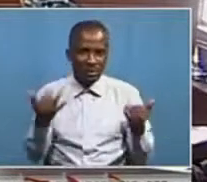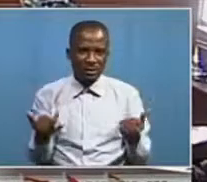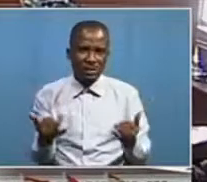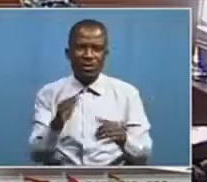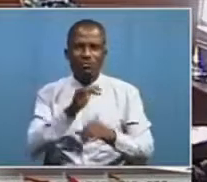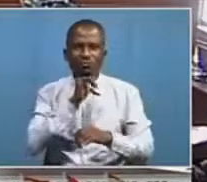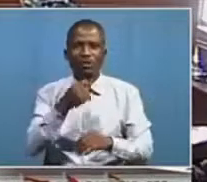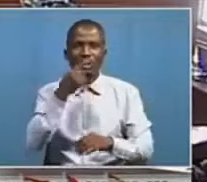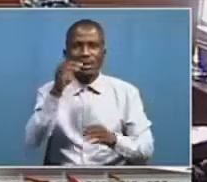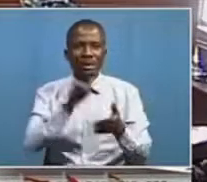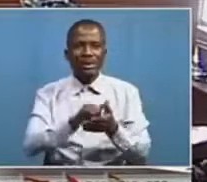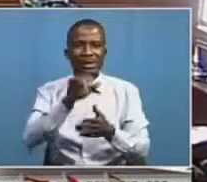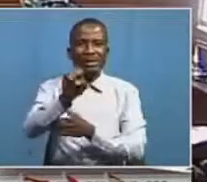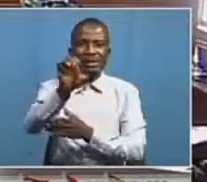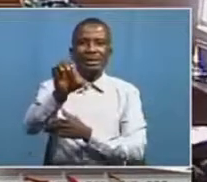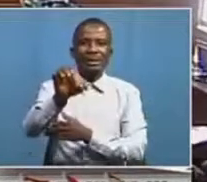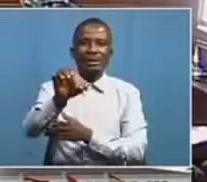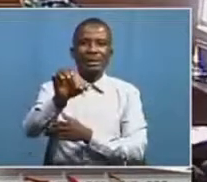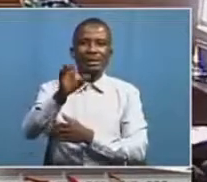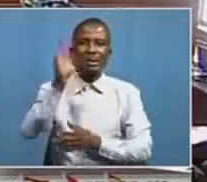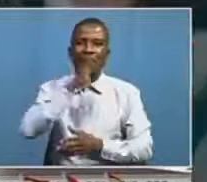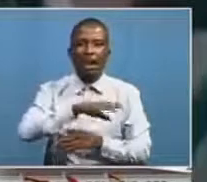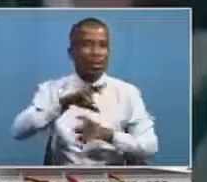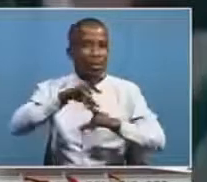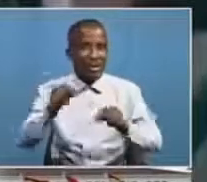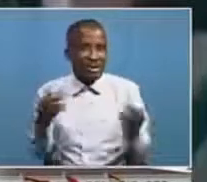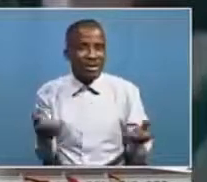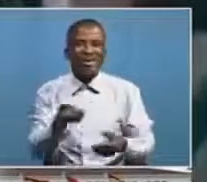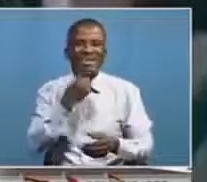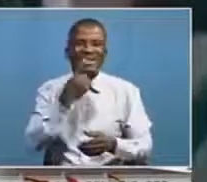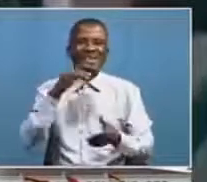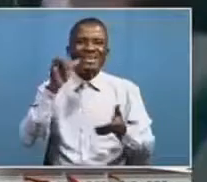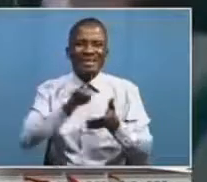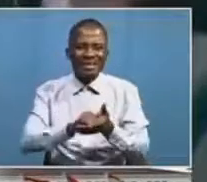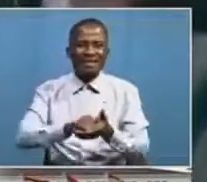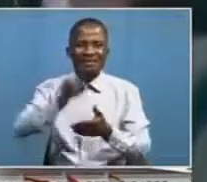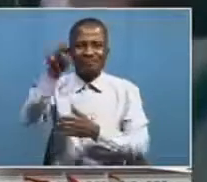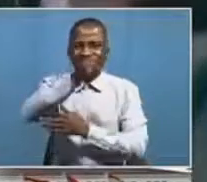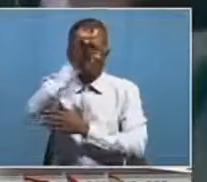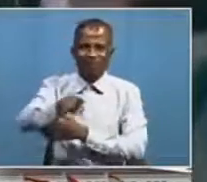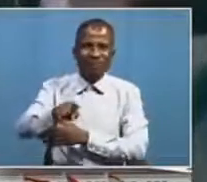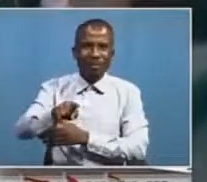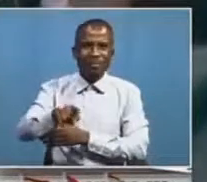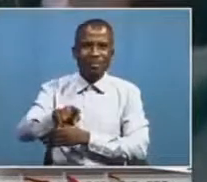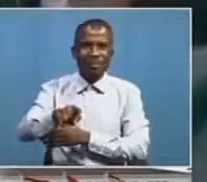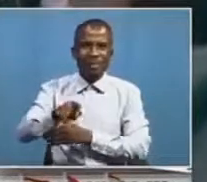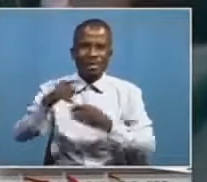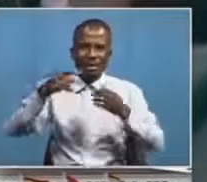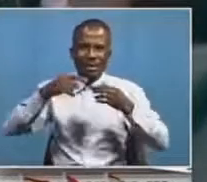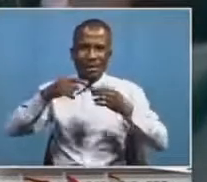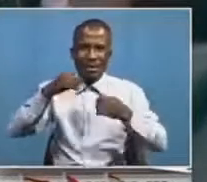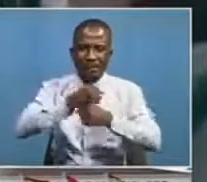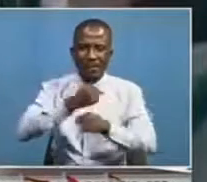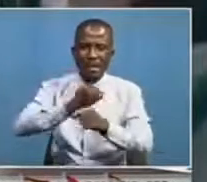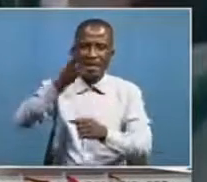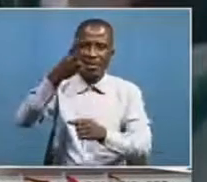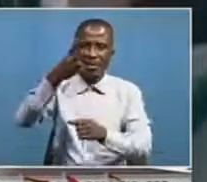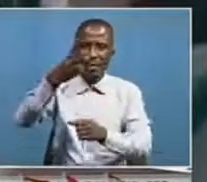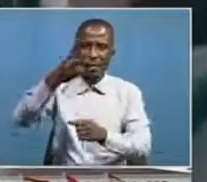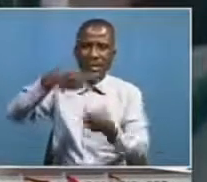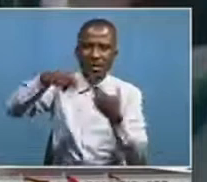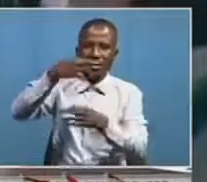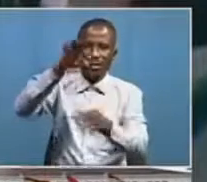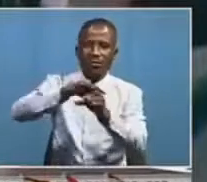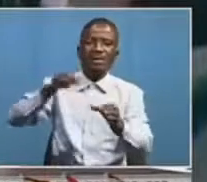not said that the election was badly conducted. He is only seeking to annul CI 135 and a rerun between the candidates with the